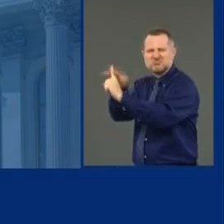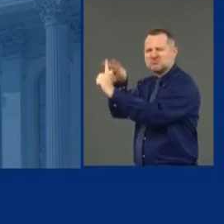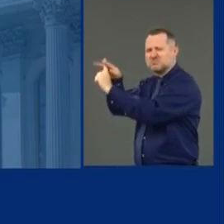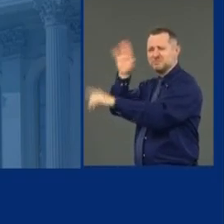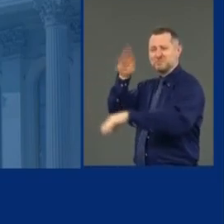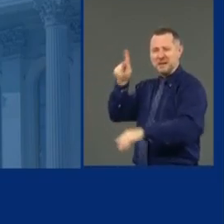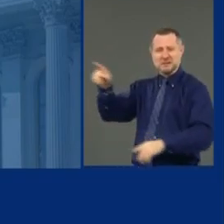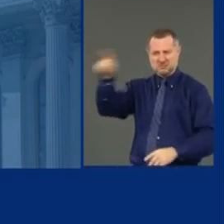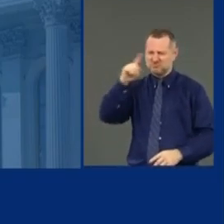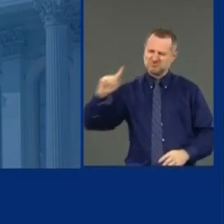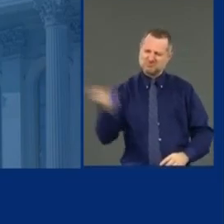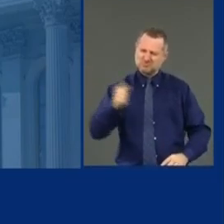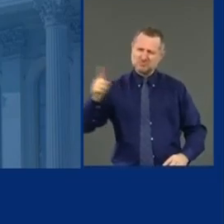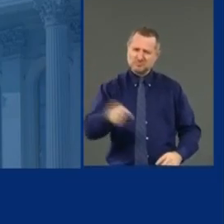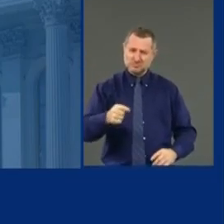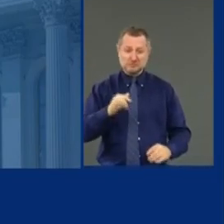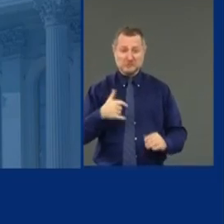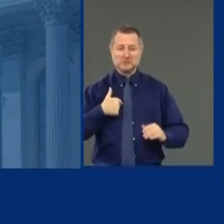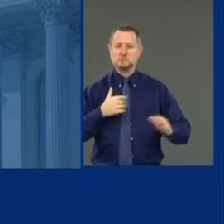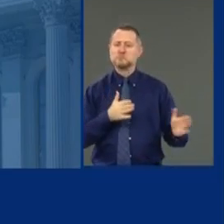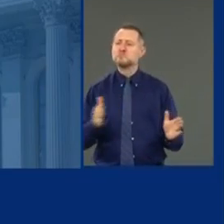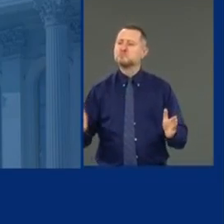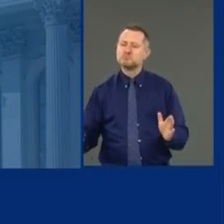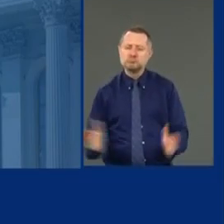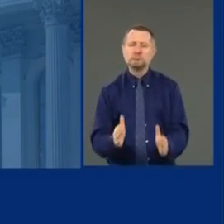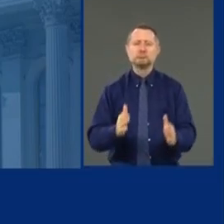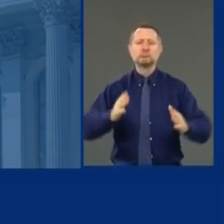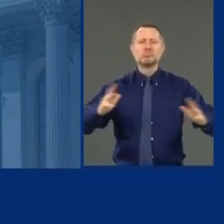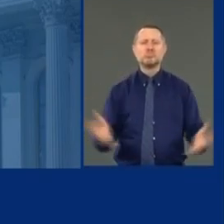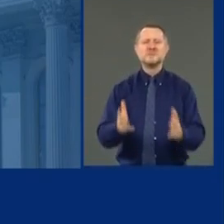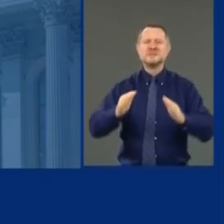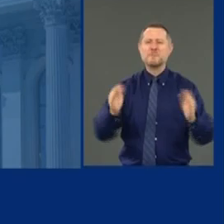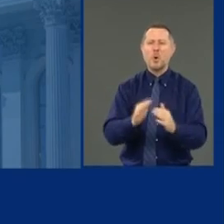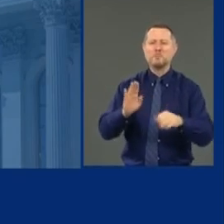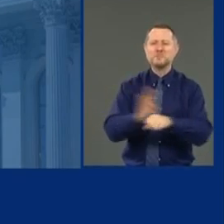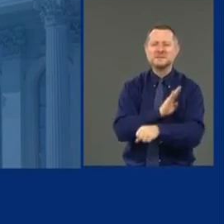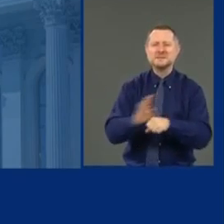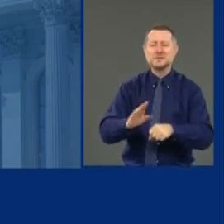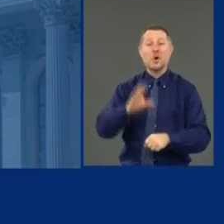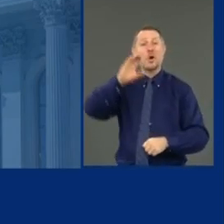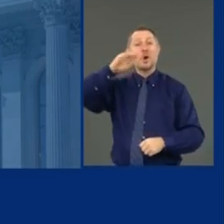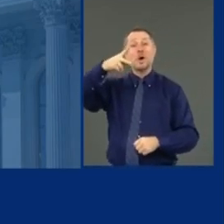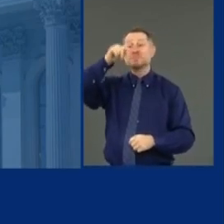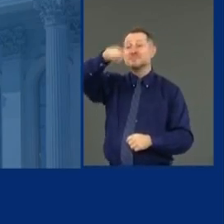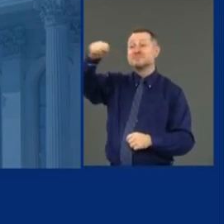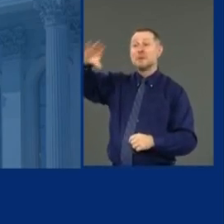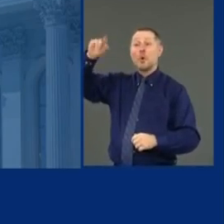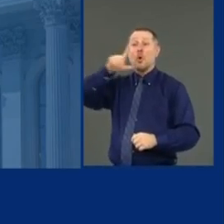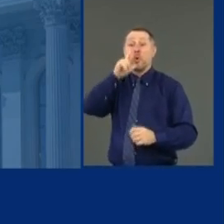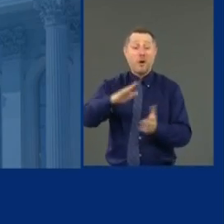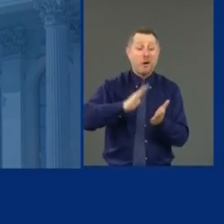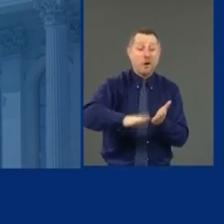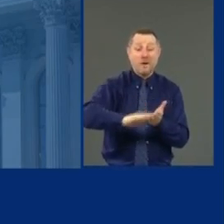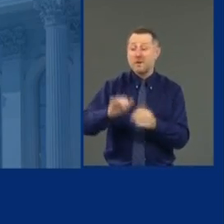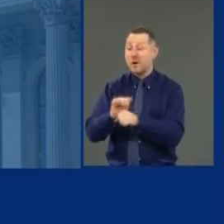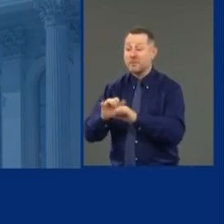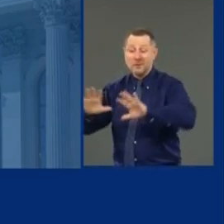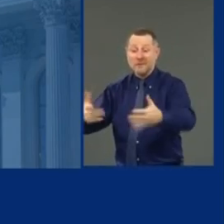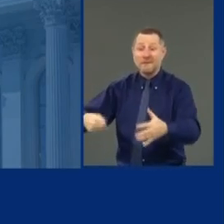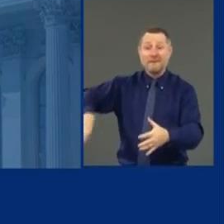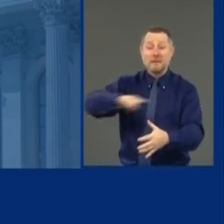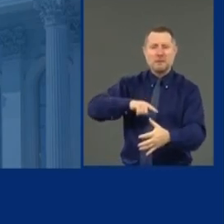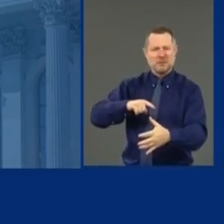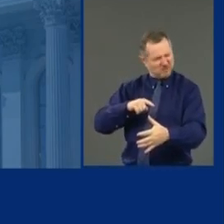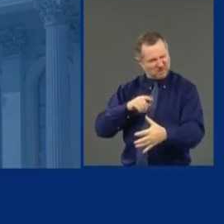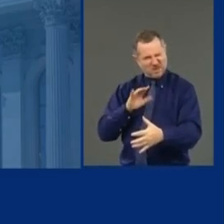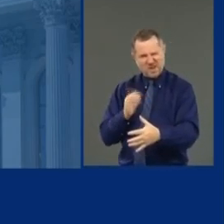closed? How about the corporations that are going to lay off workers now? What's going to happen to them? How about